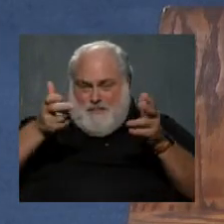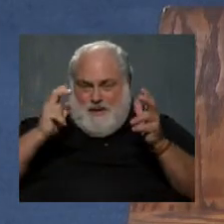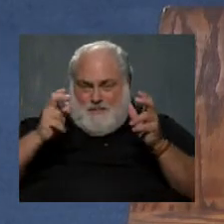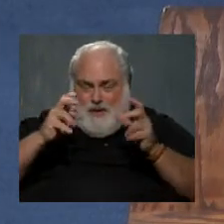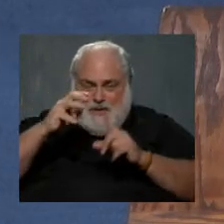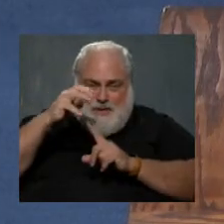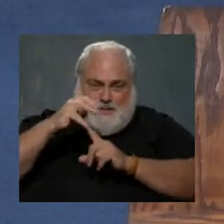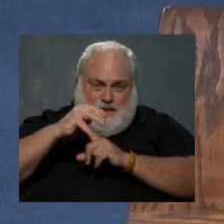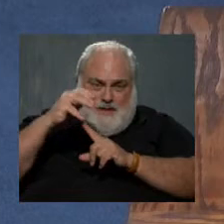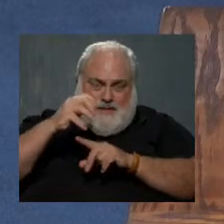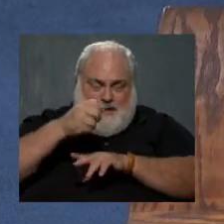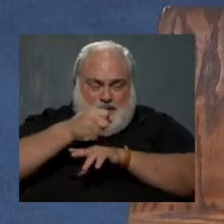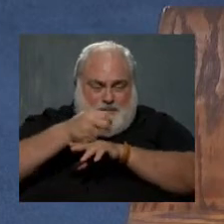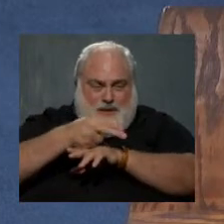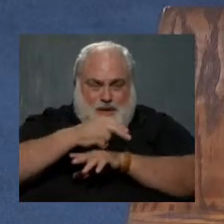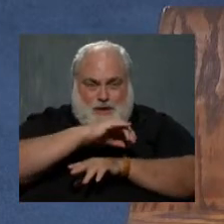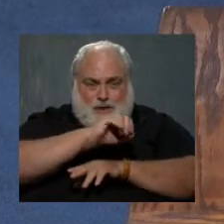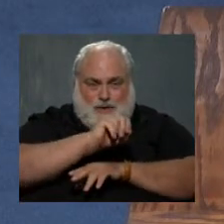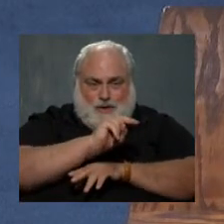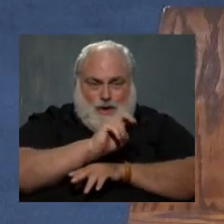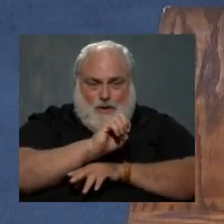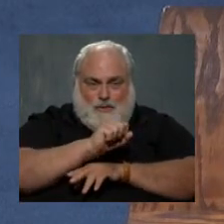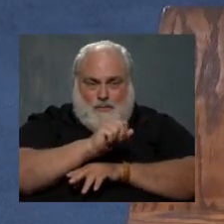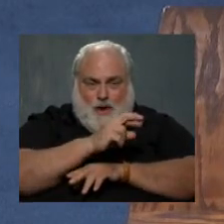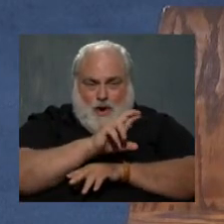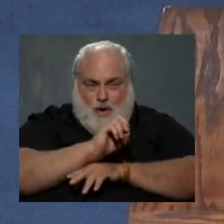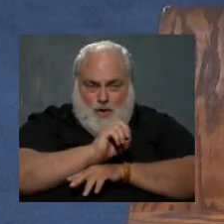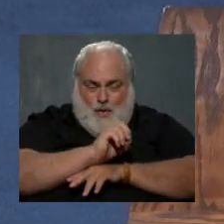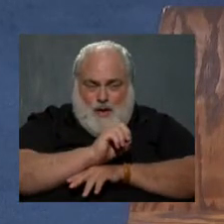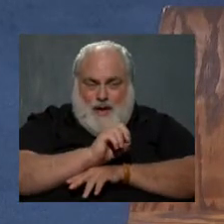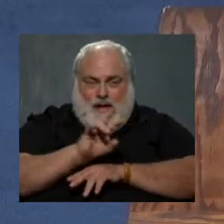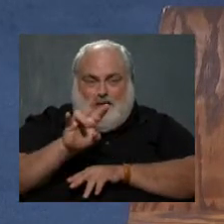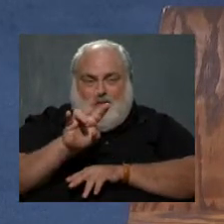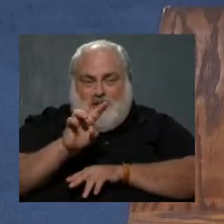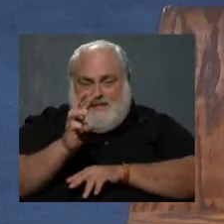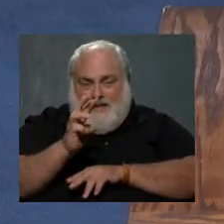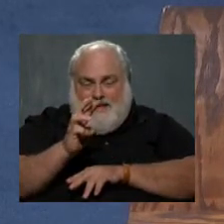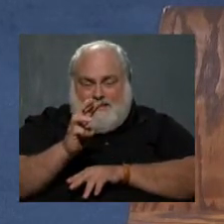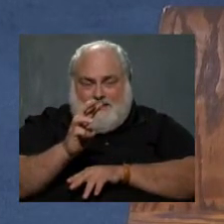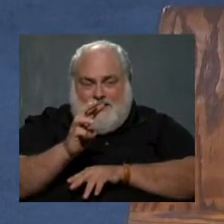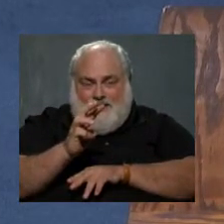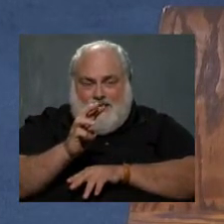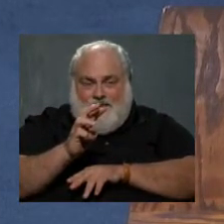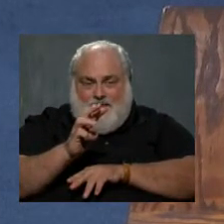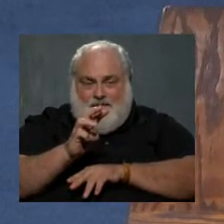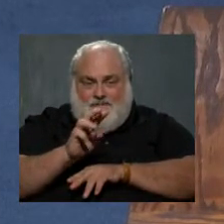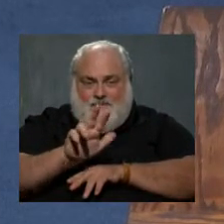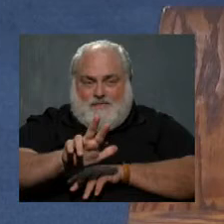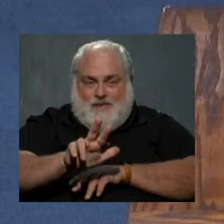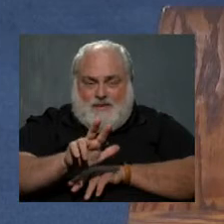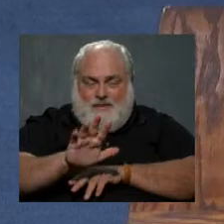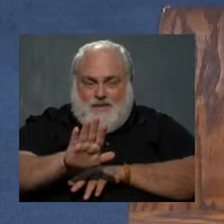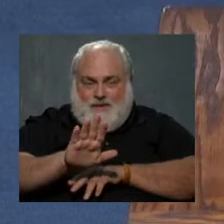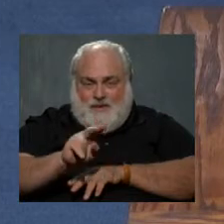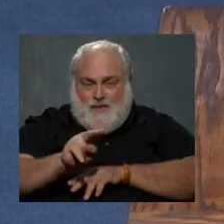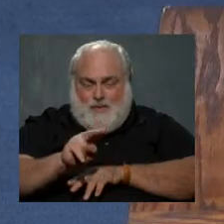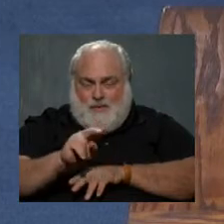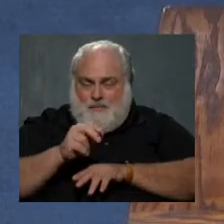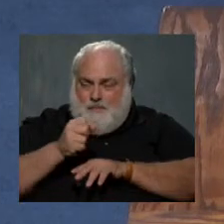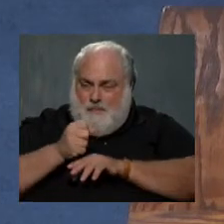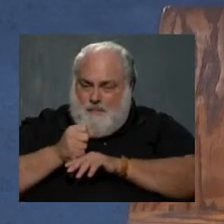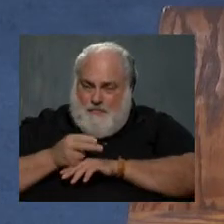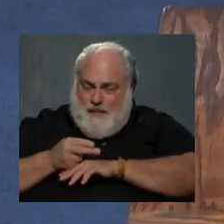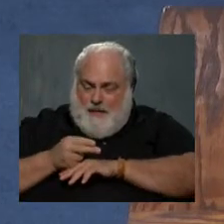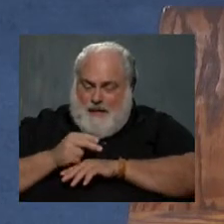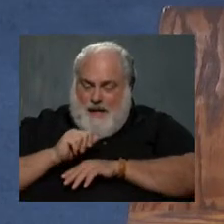Baptist Prep defeated Jonesboro Westside by a score of 76-52. Along the way in the tournament, they defeated Ashdown and